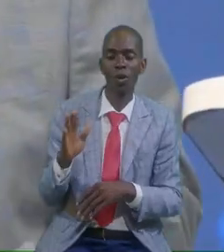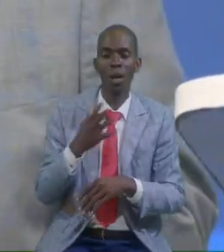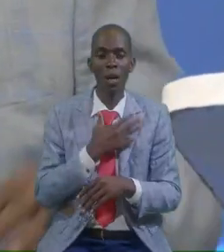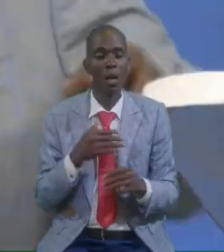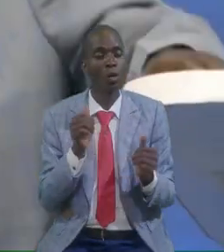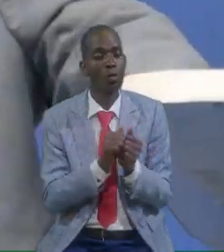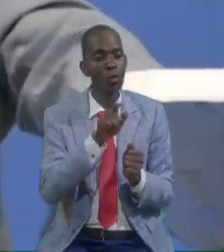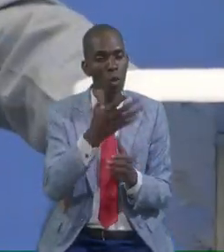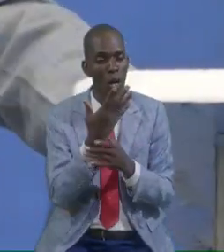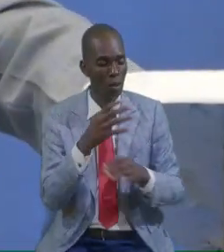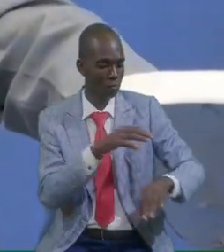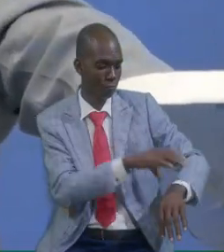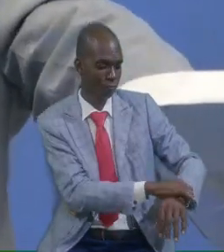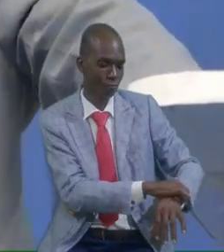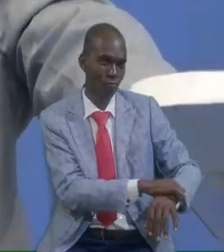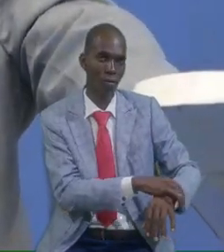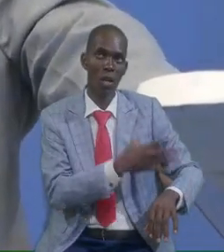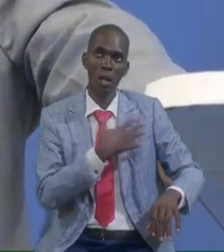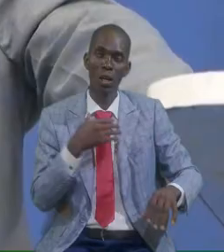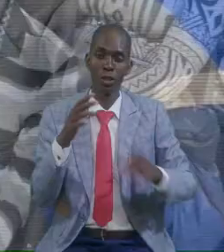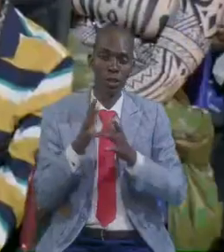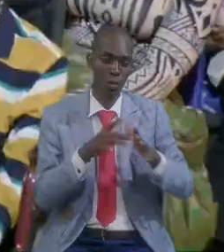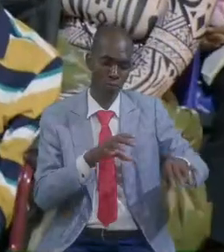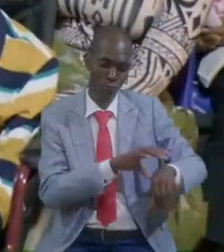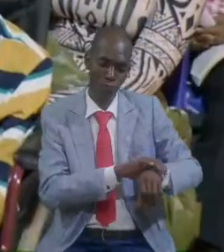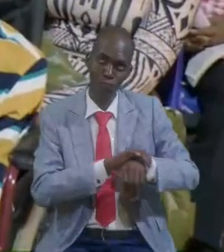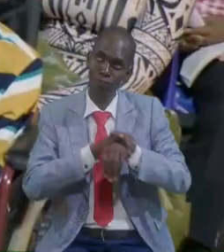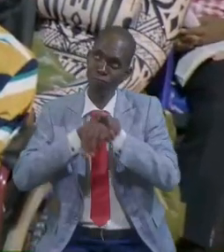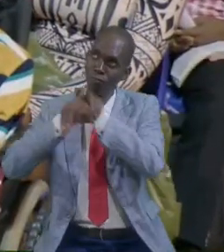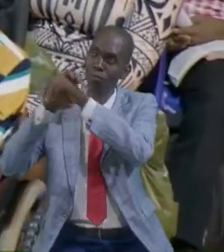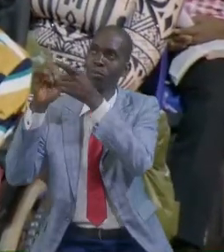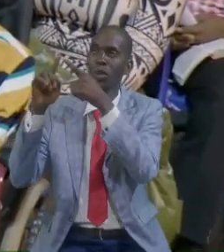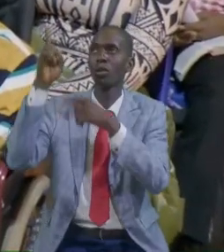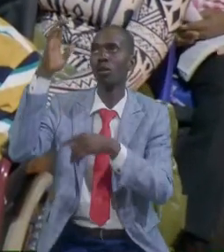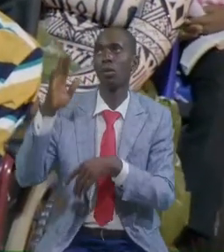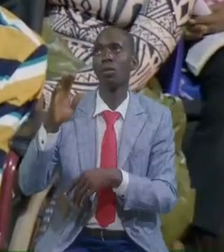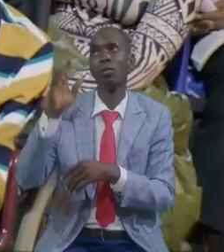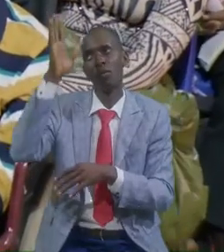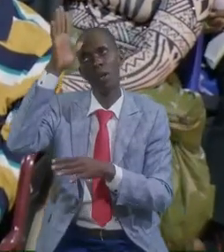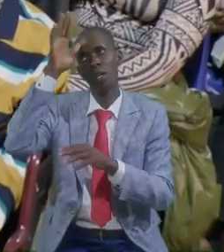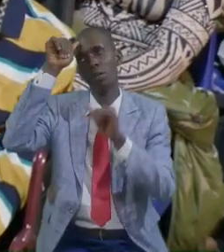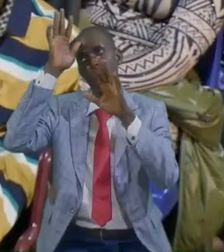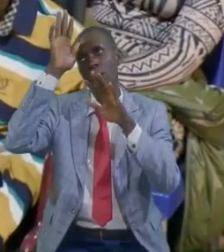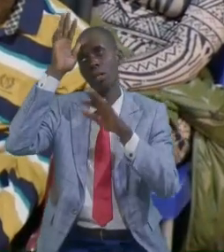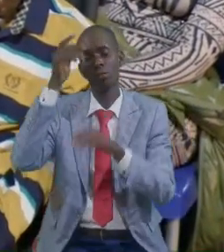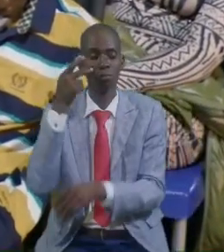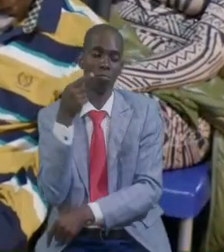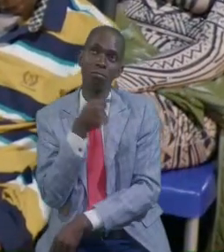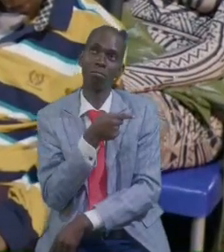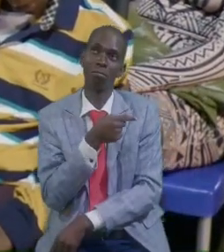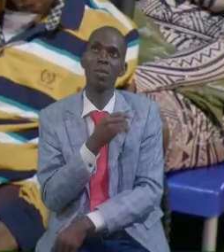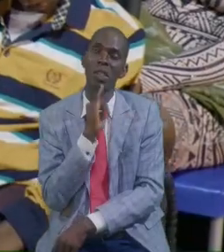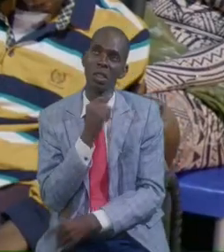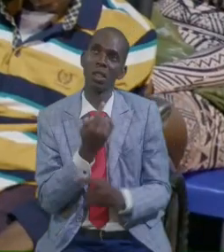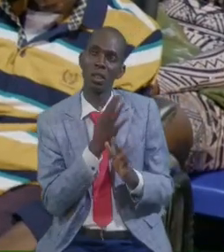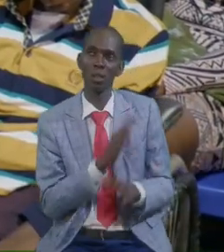He said, Father, it's a sin. This man is a sinner. This woman is a sinner. Father, this